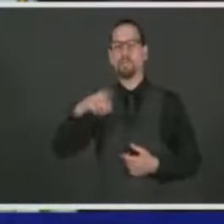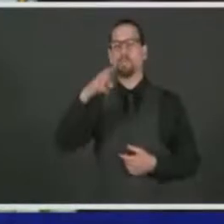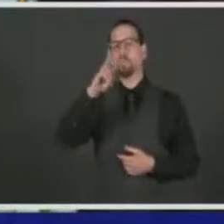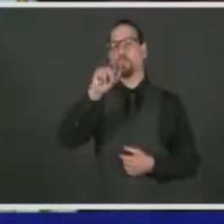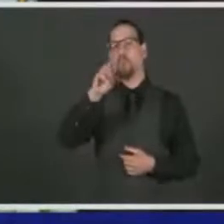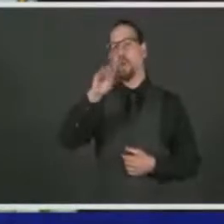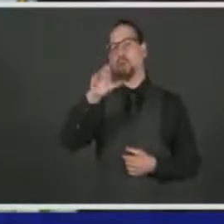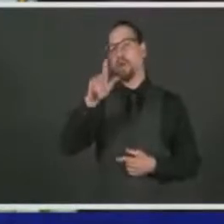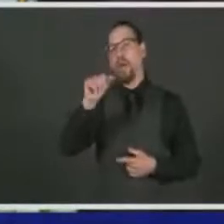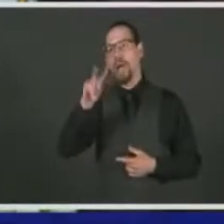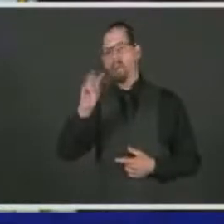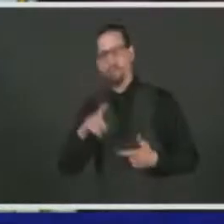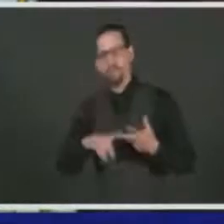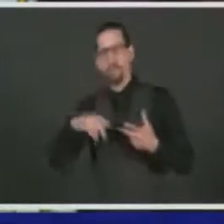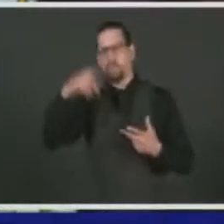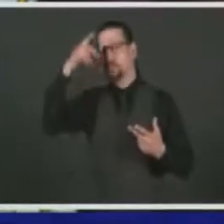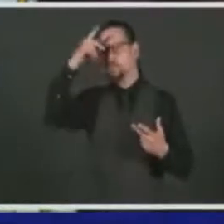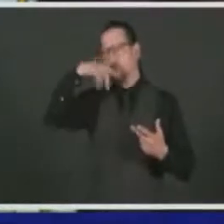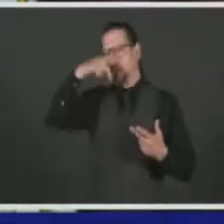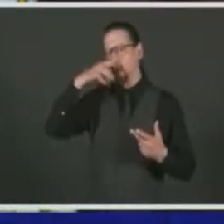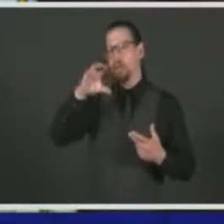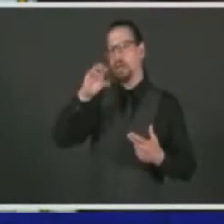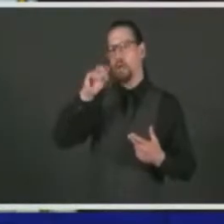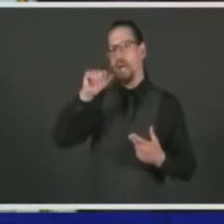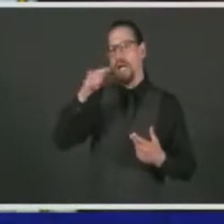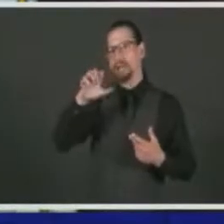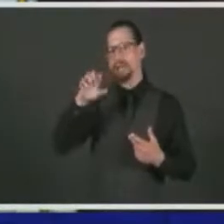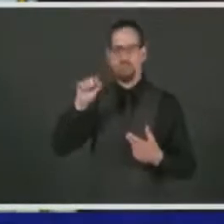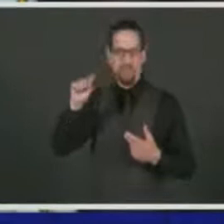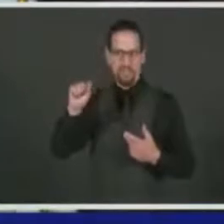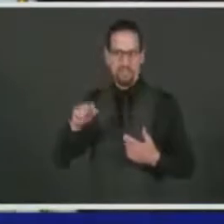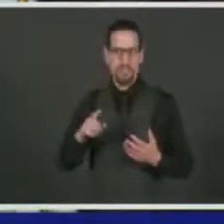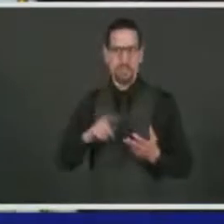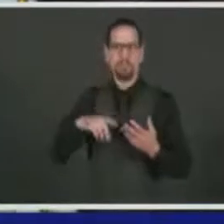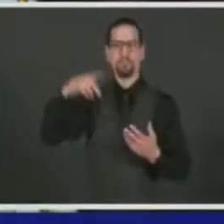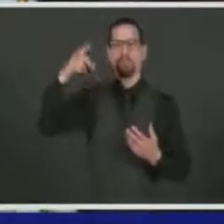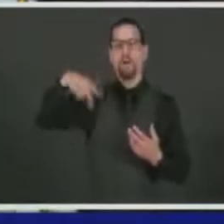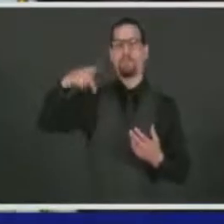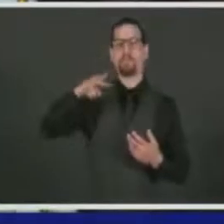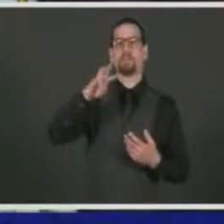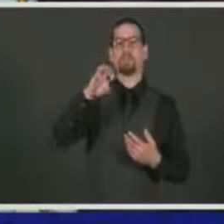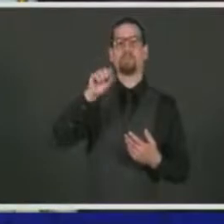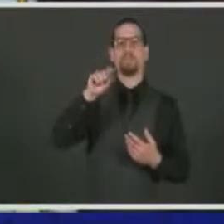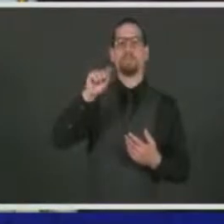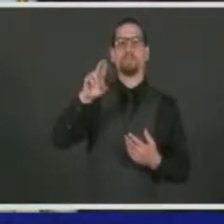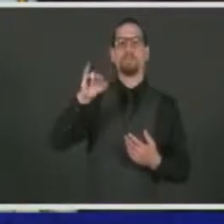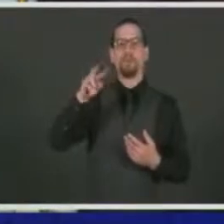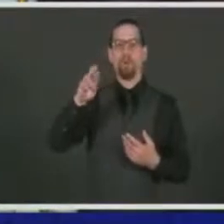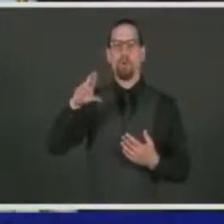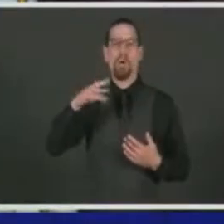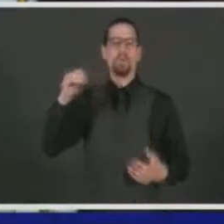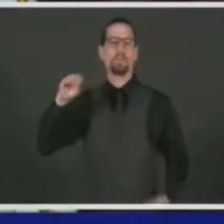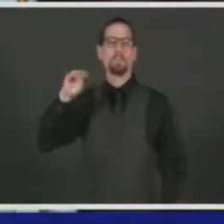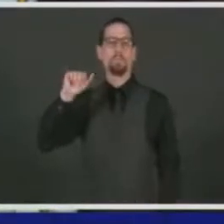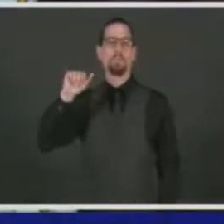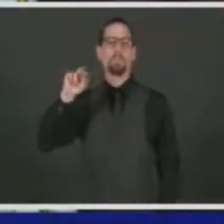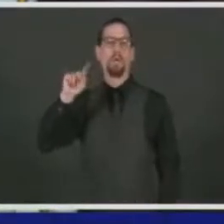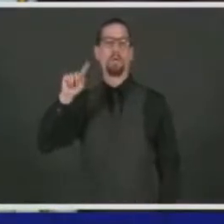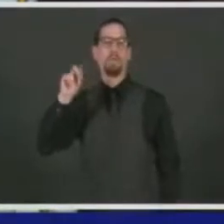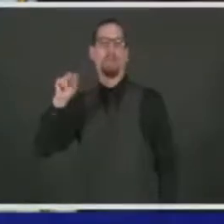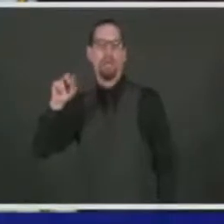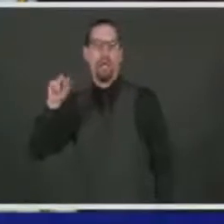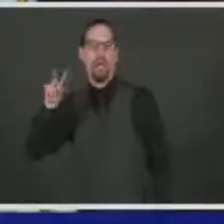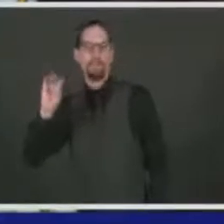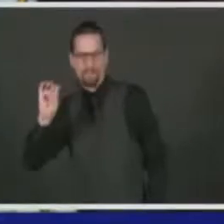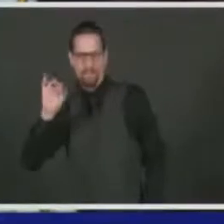in Providence, one on Manton Avenue and one on West River Street. So Stop and Shops in Cranston,